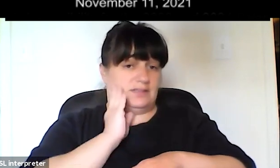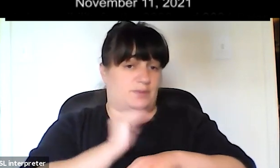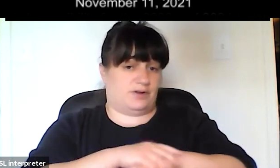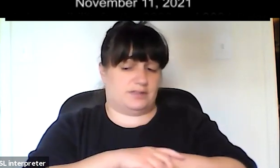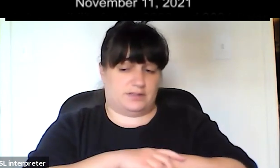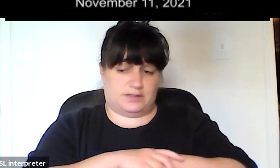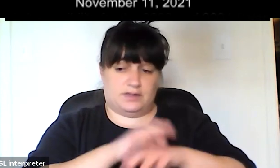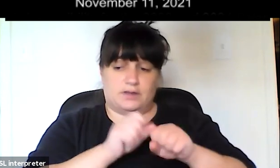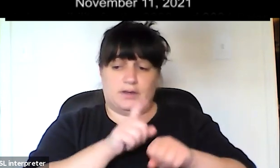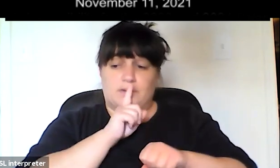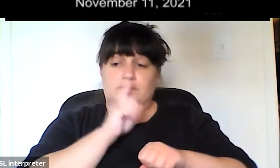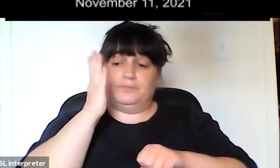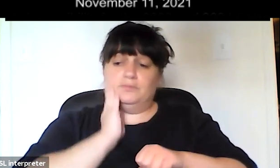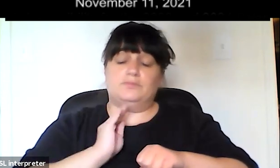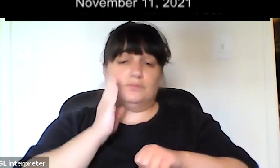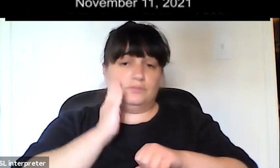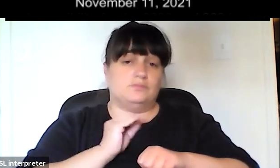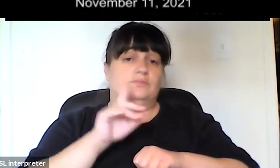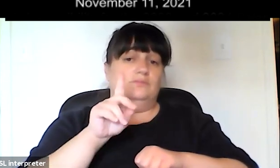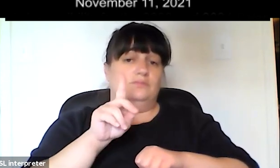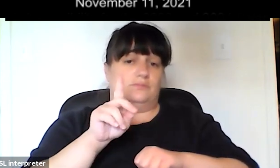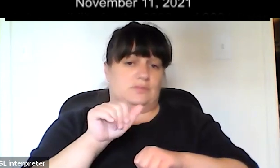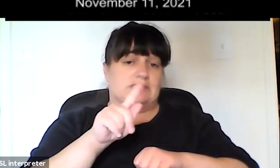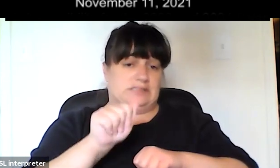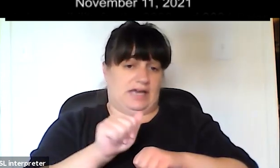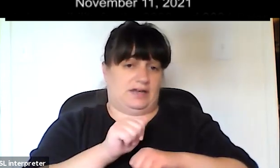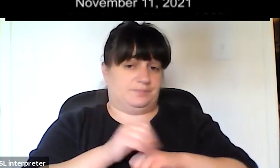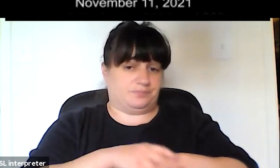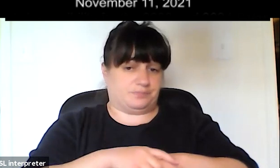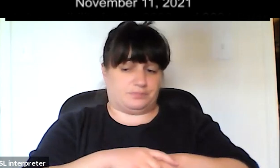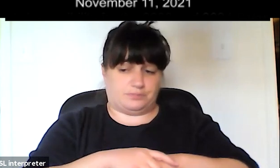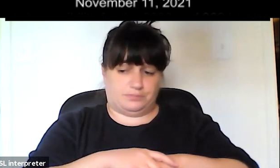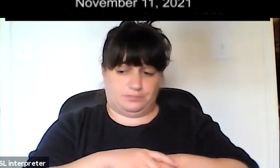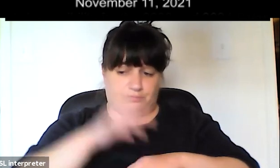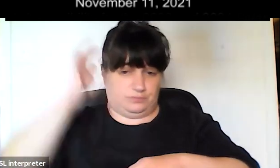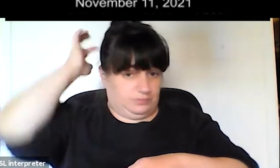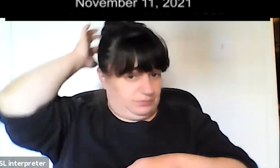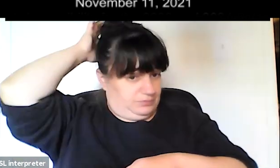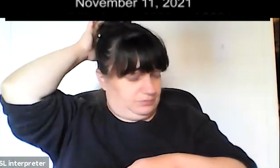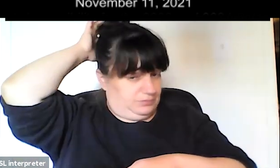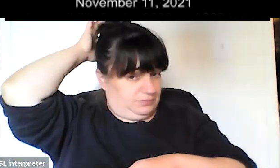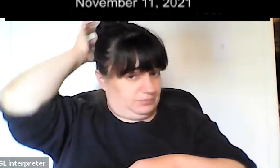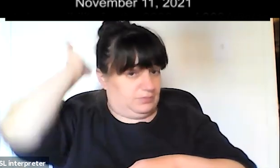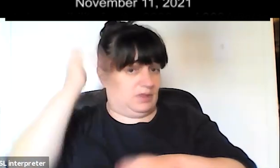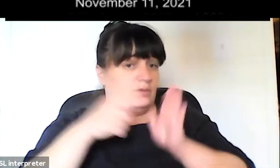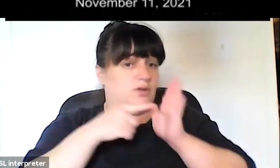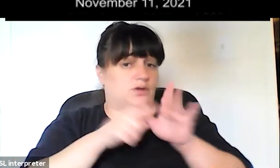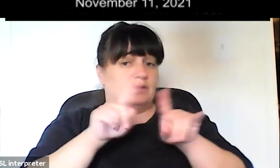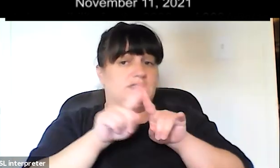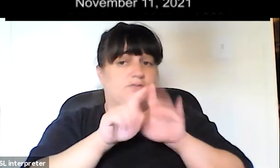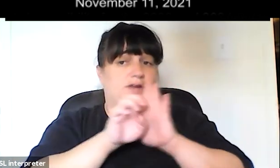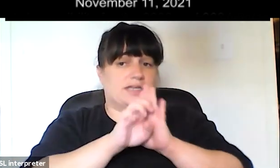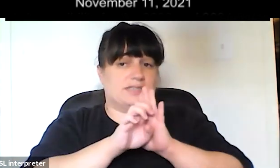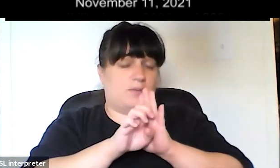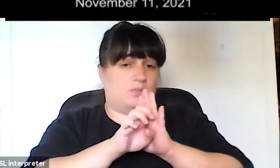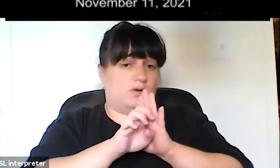so that you can really experience that data in a new way. And I'm going to play through a few different examples